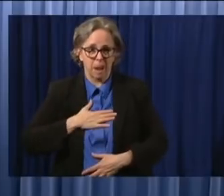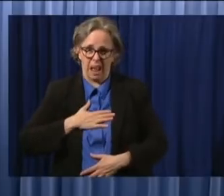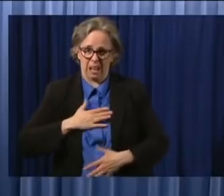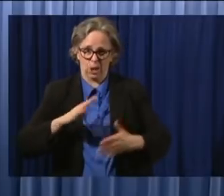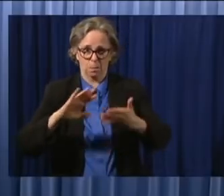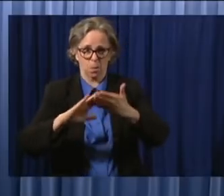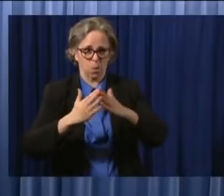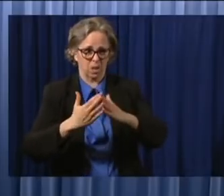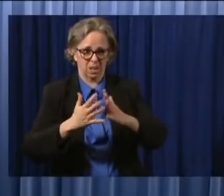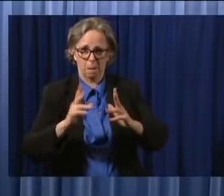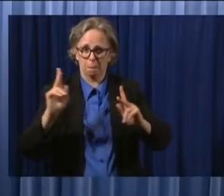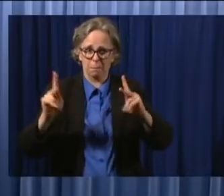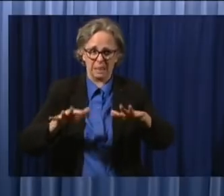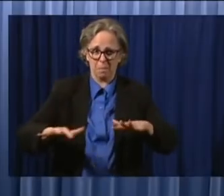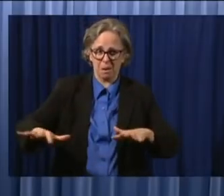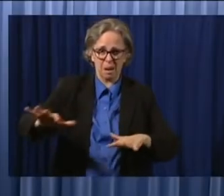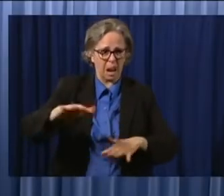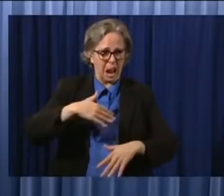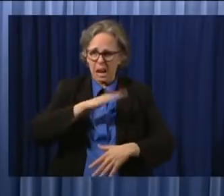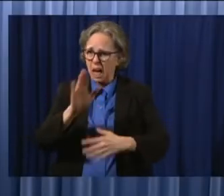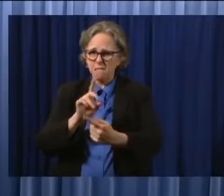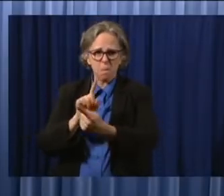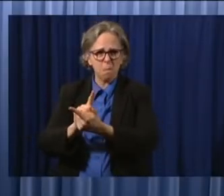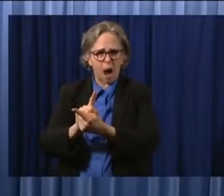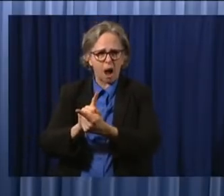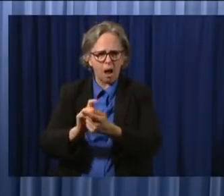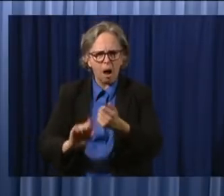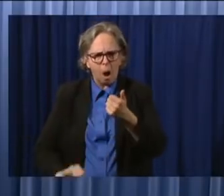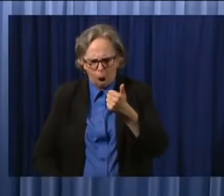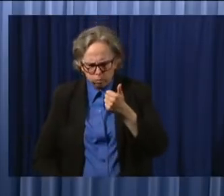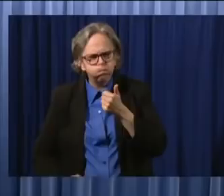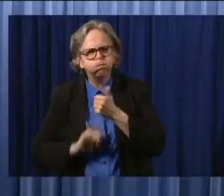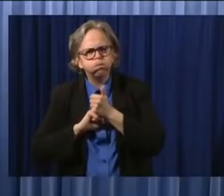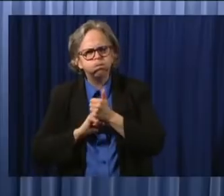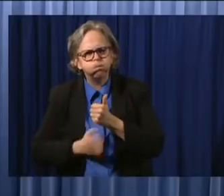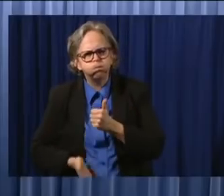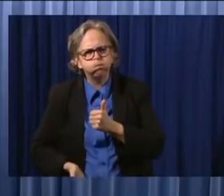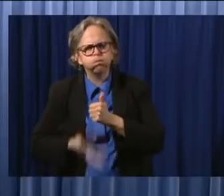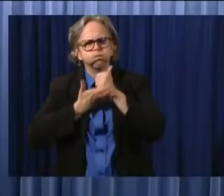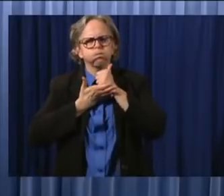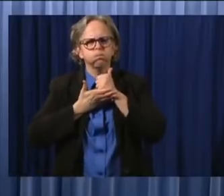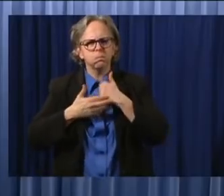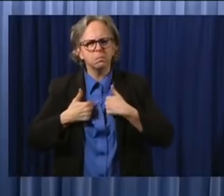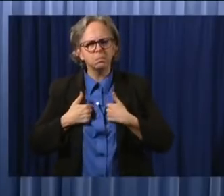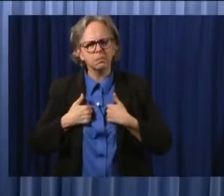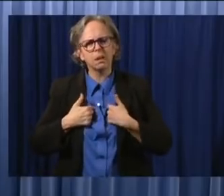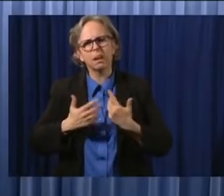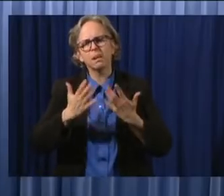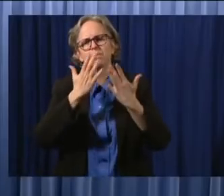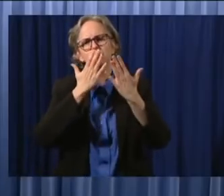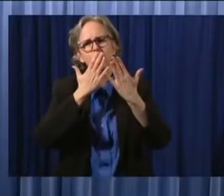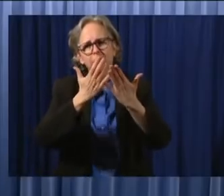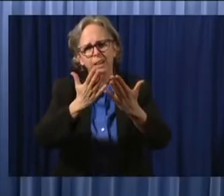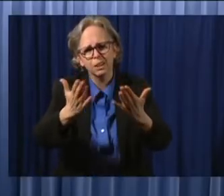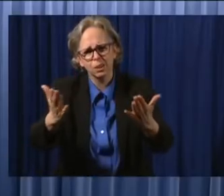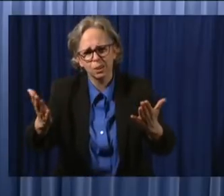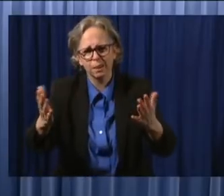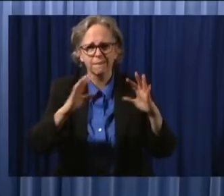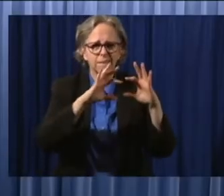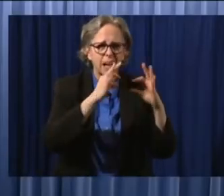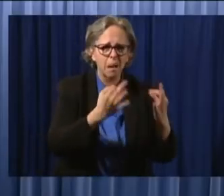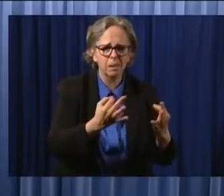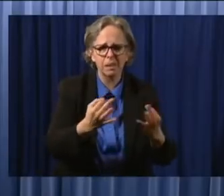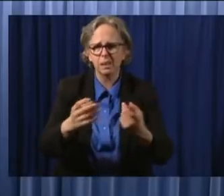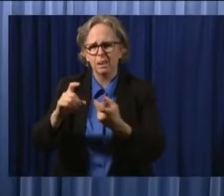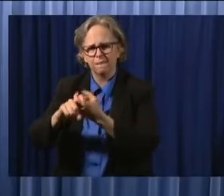people I didn't know, and I want to thank them, family, friends, and strangers. I was getting